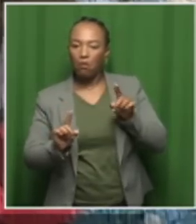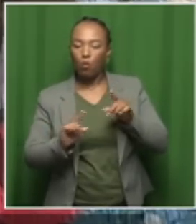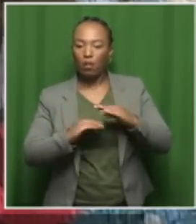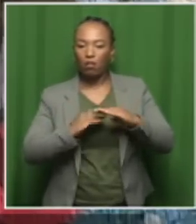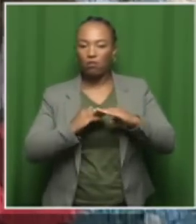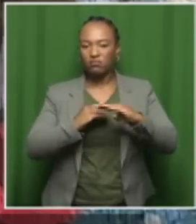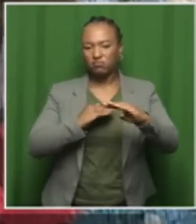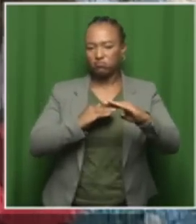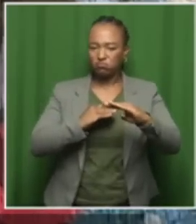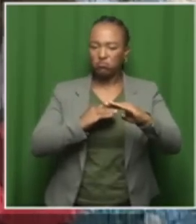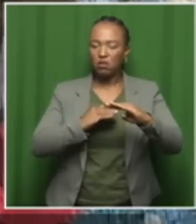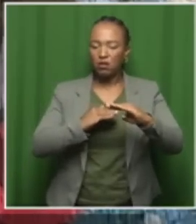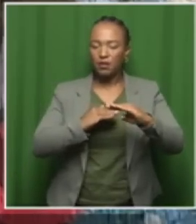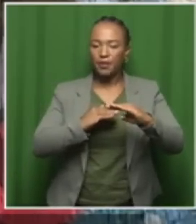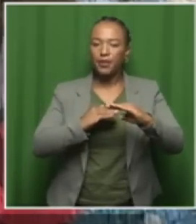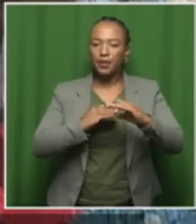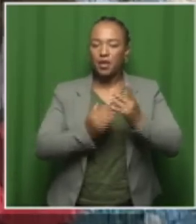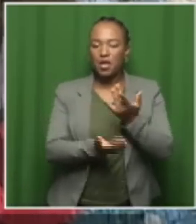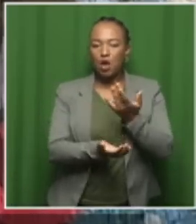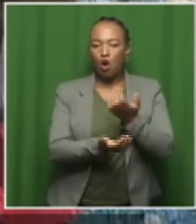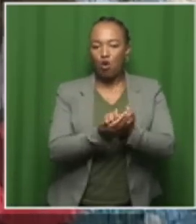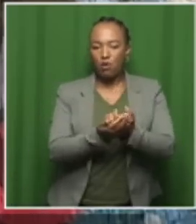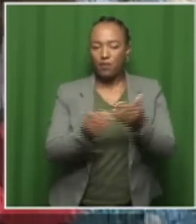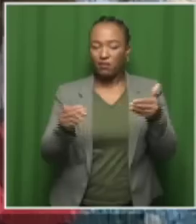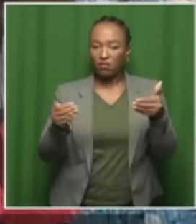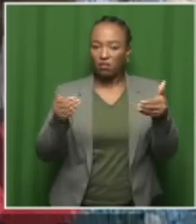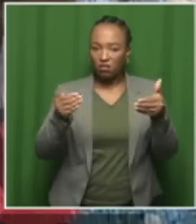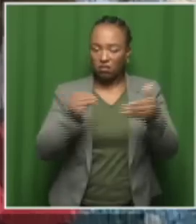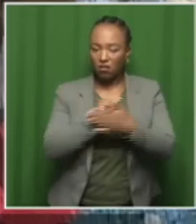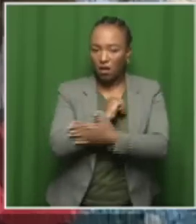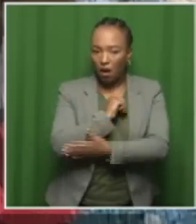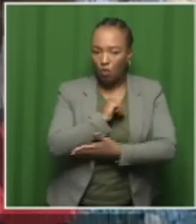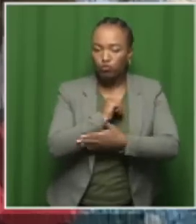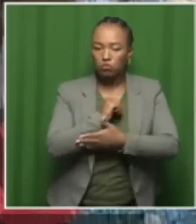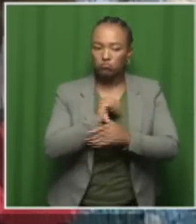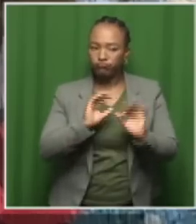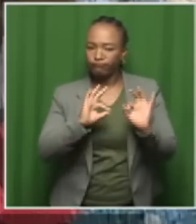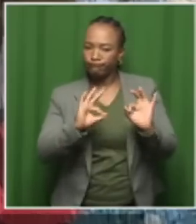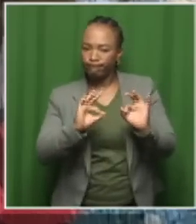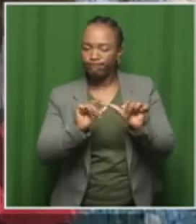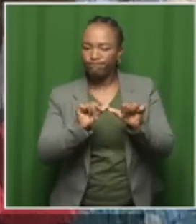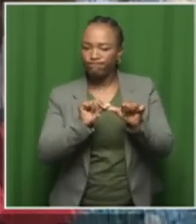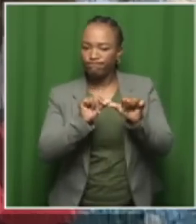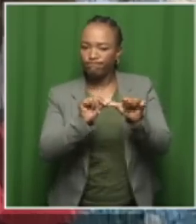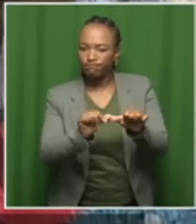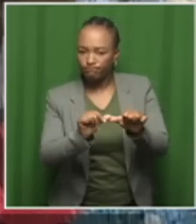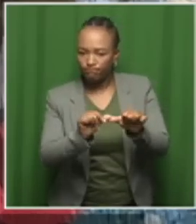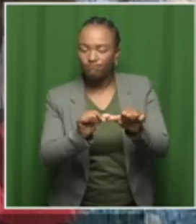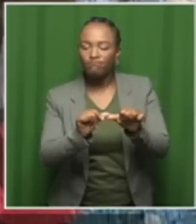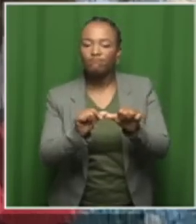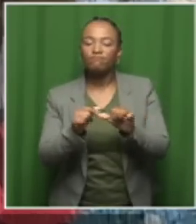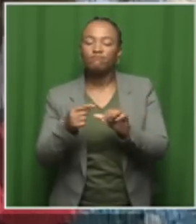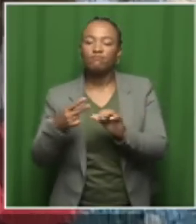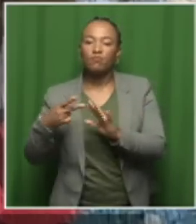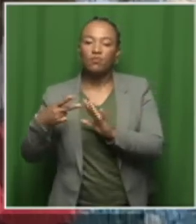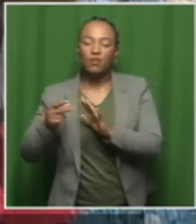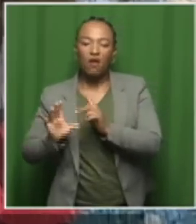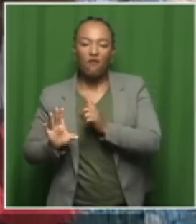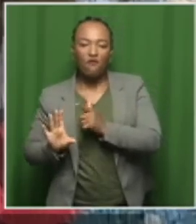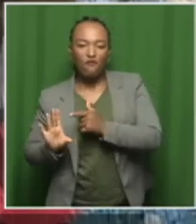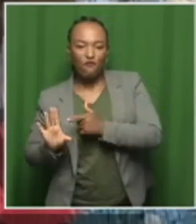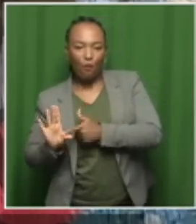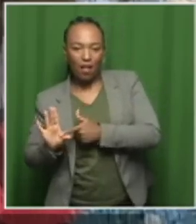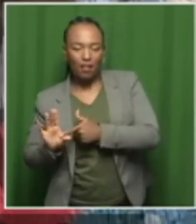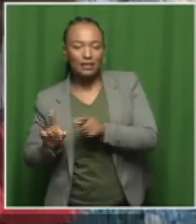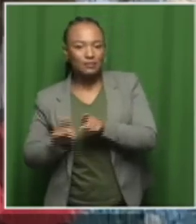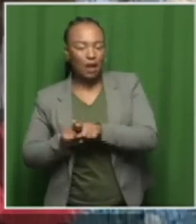fairly responsible economic management of the country. And then on top of that, we had fuel prices coming down sharply,